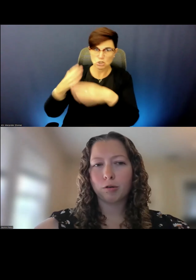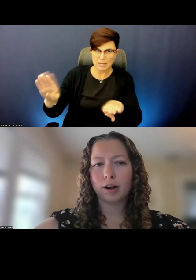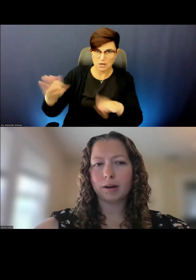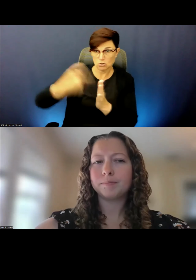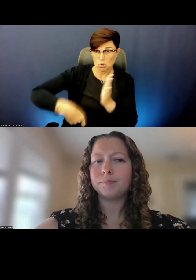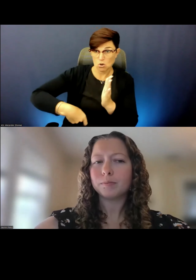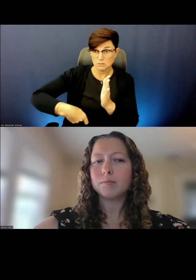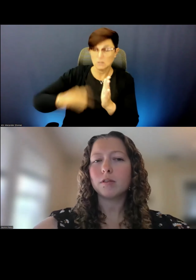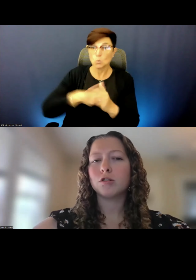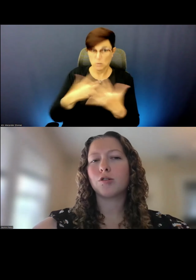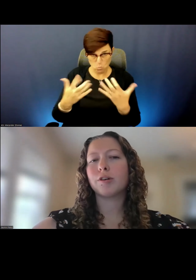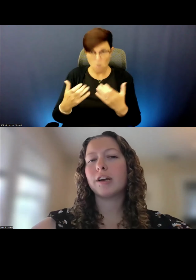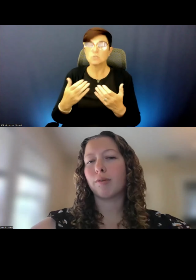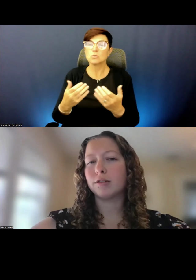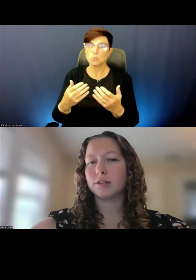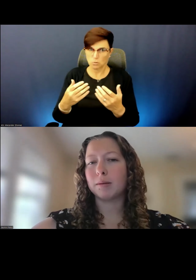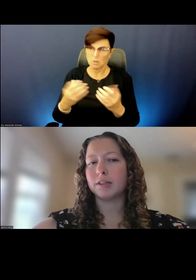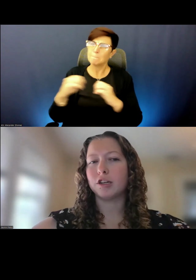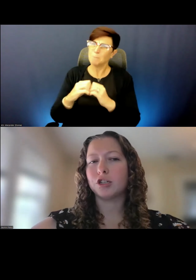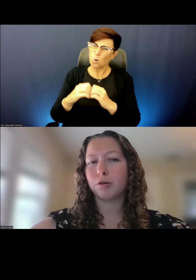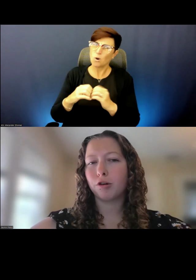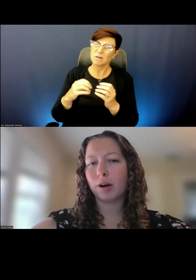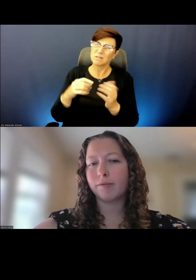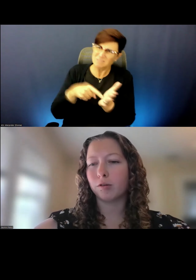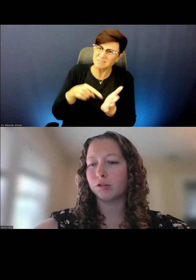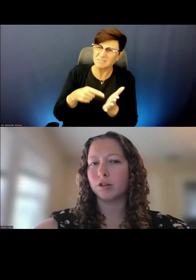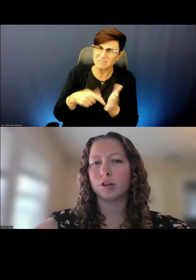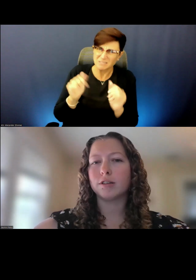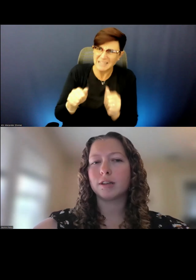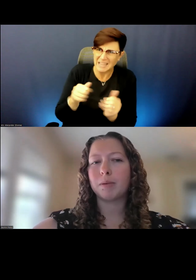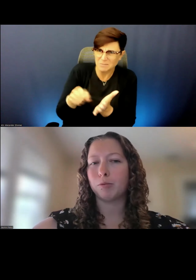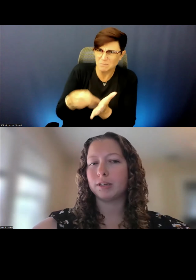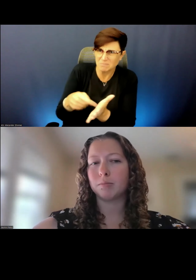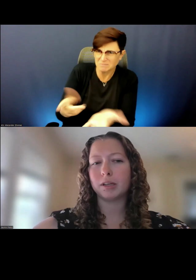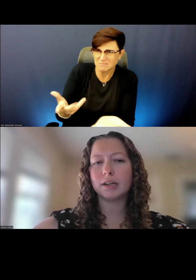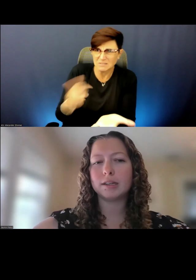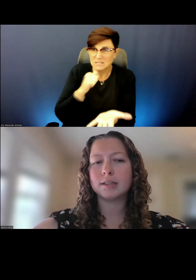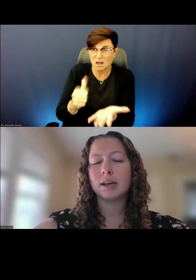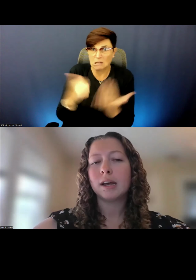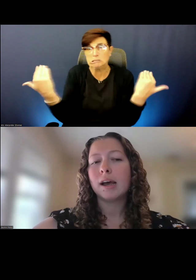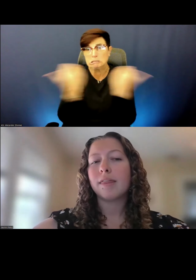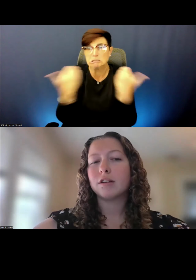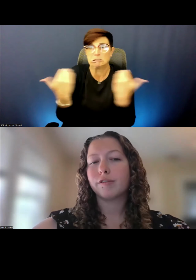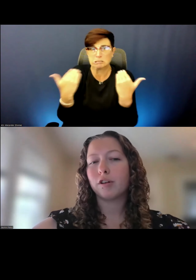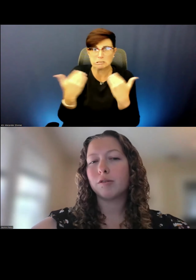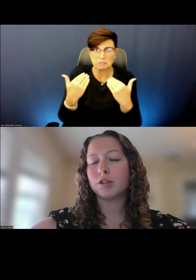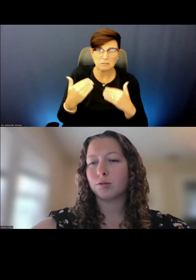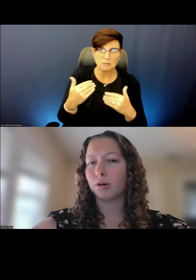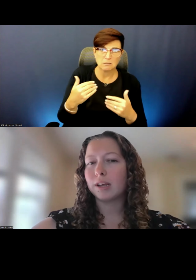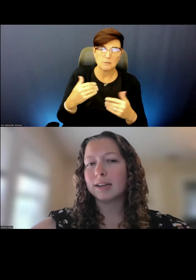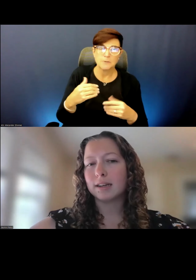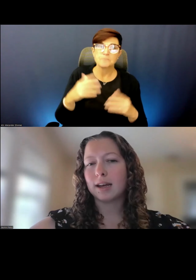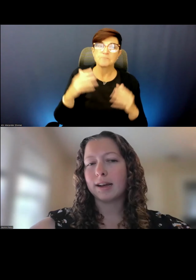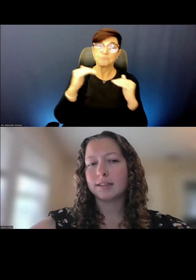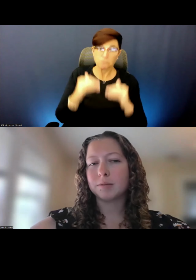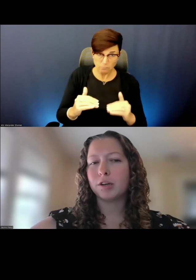Medi-Cal program, to create a rental stabilization program for older adults and people with disabilities, and then to fully restore